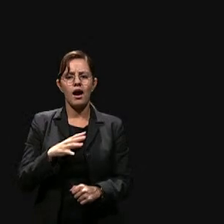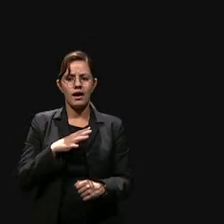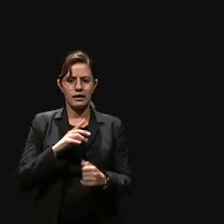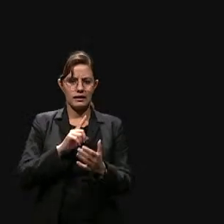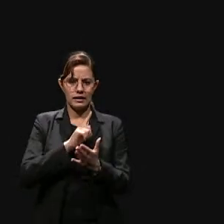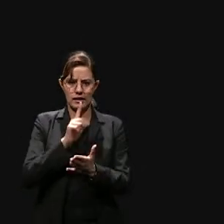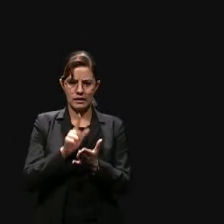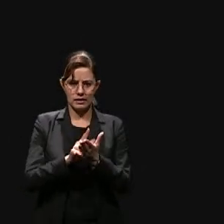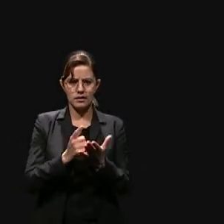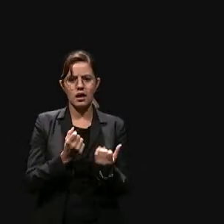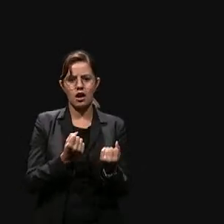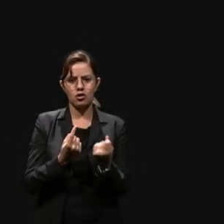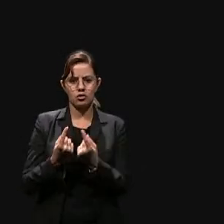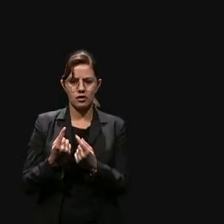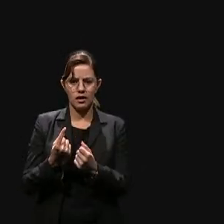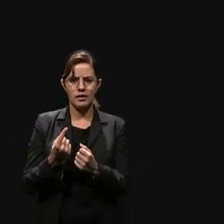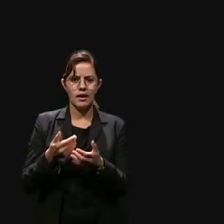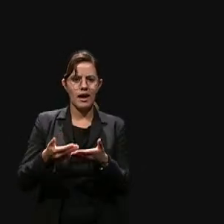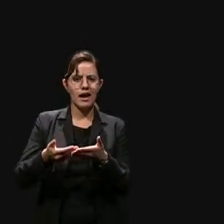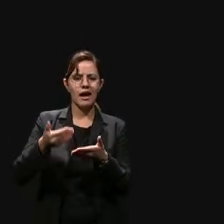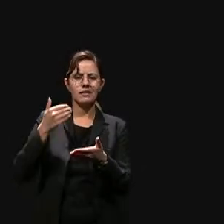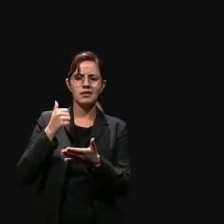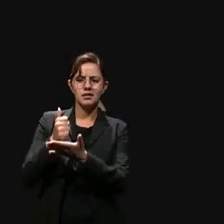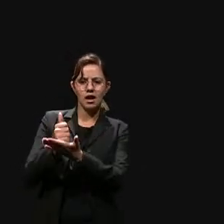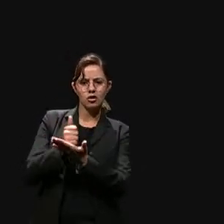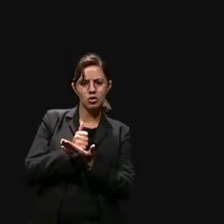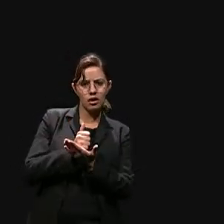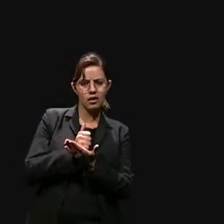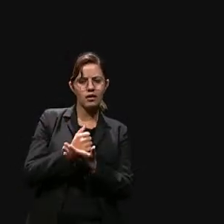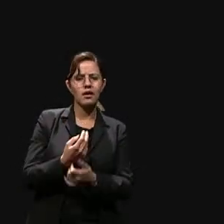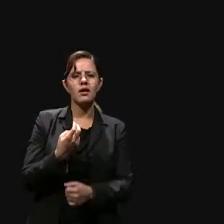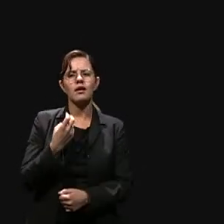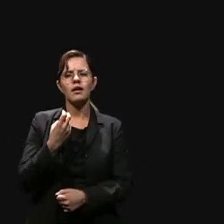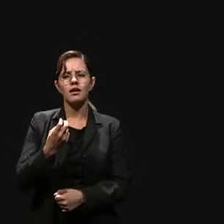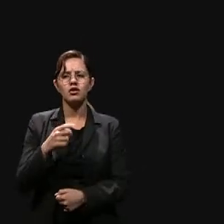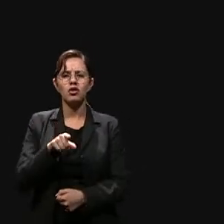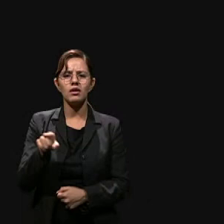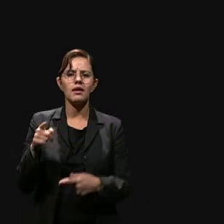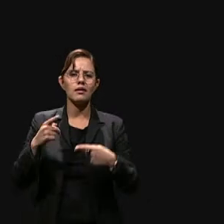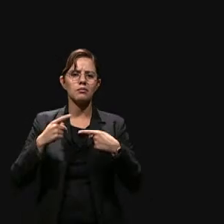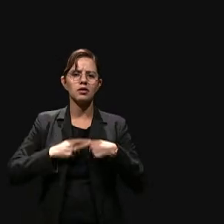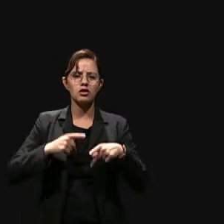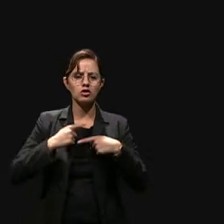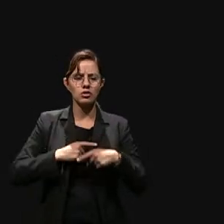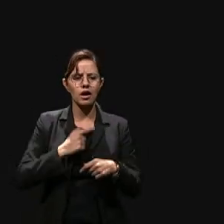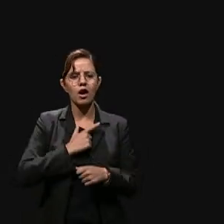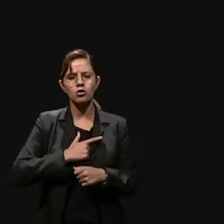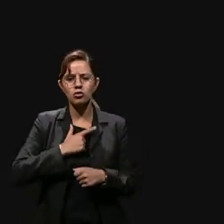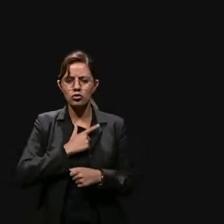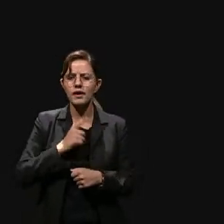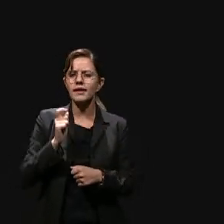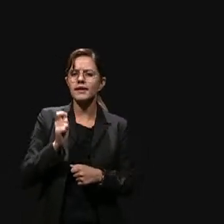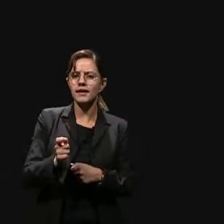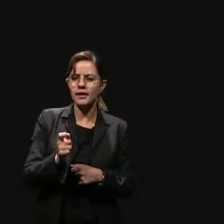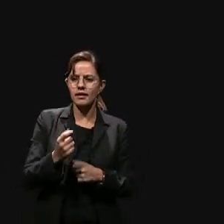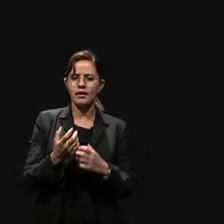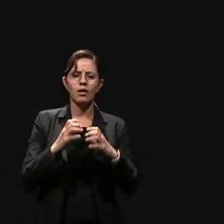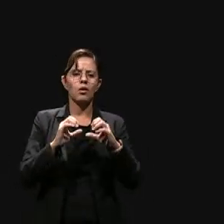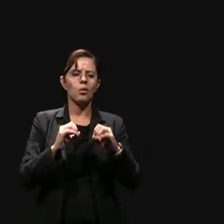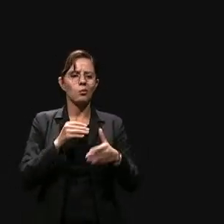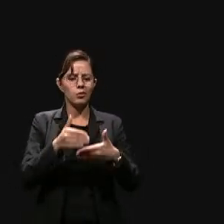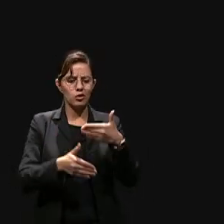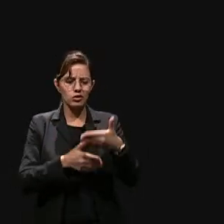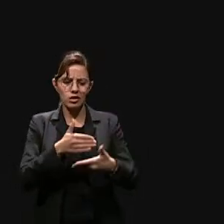voters liked, what improved the efficiencies of the process, what could they implement and codify moving